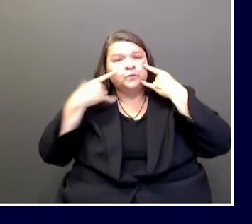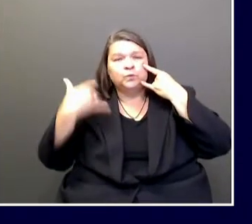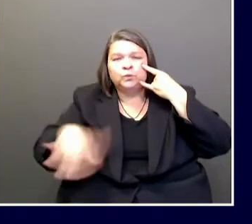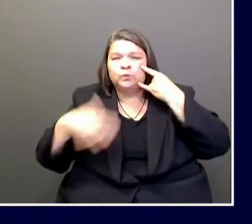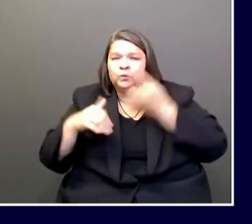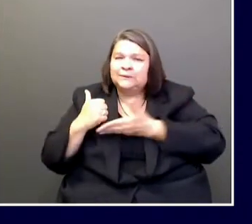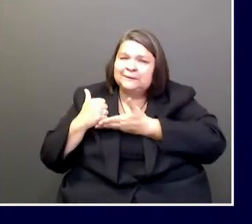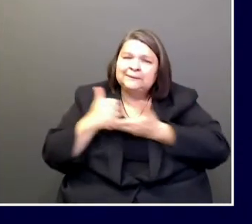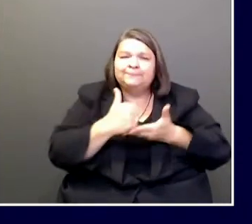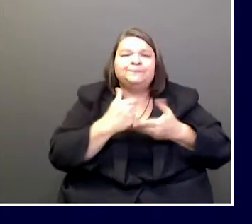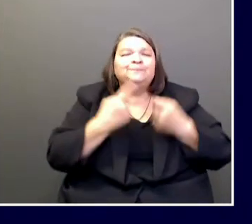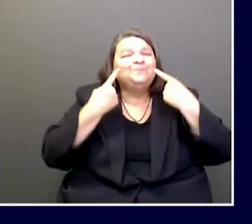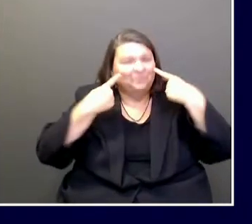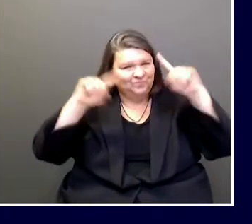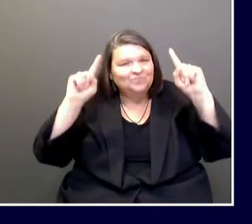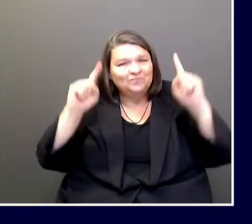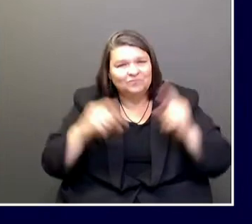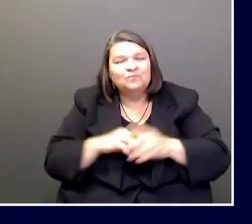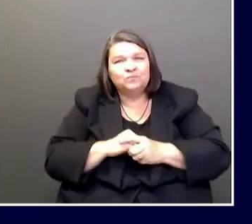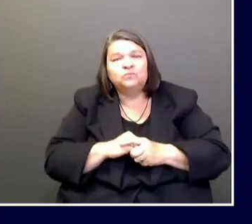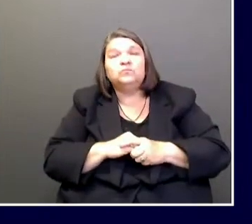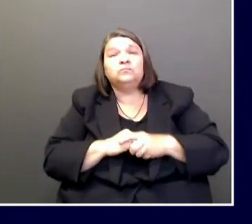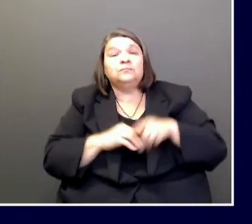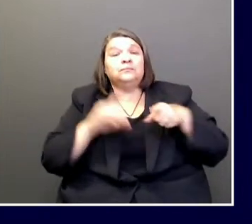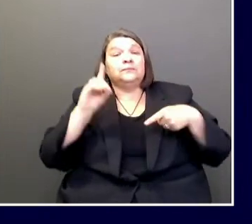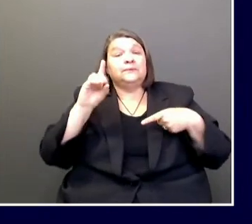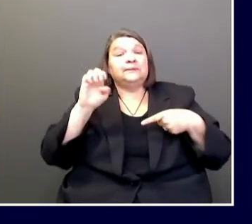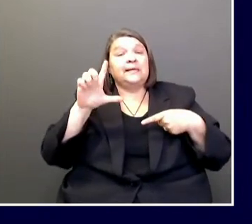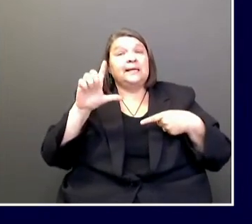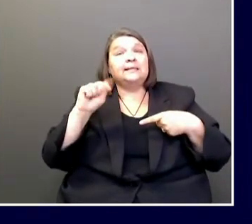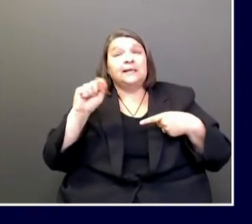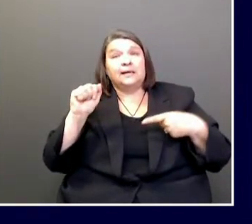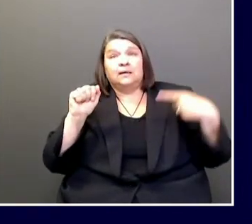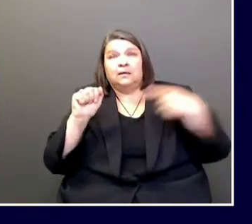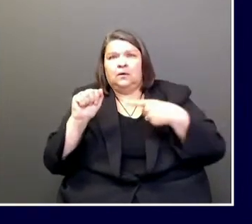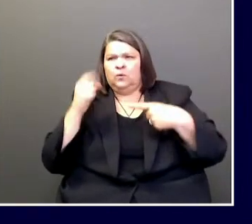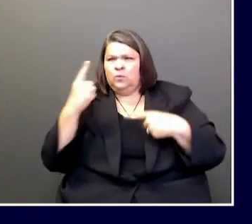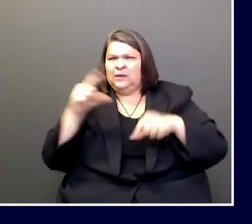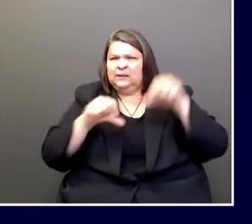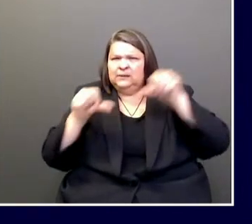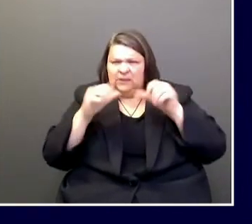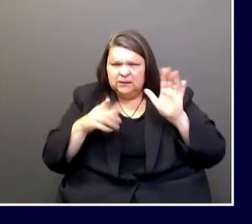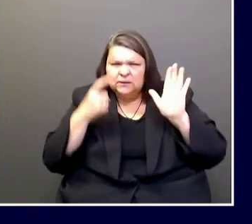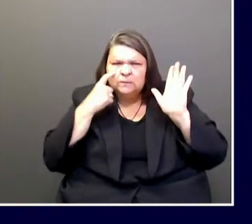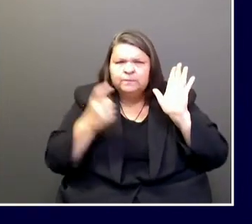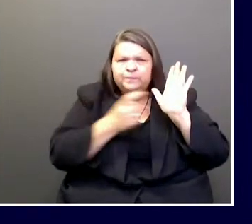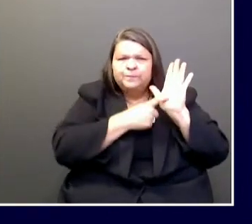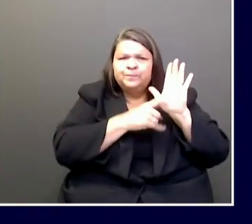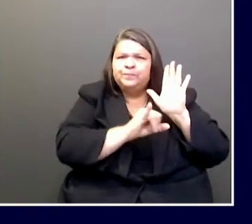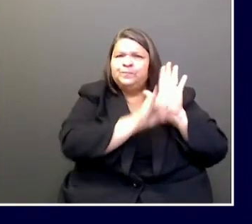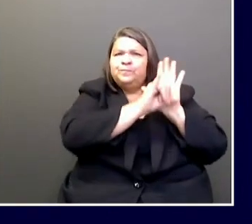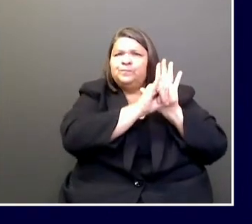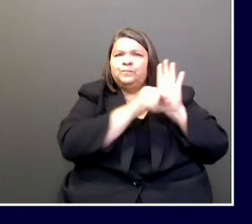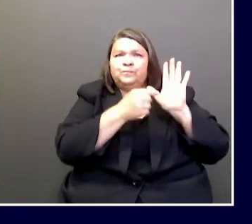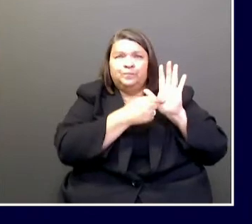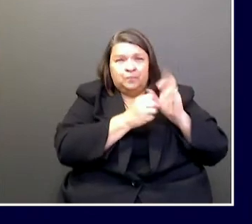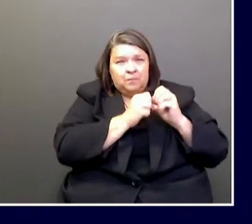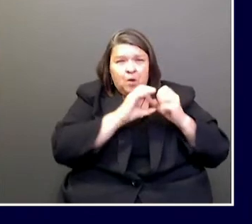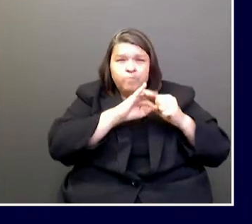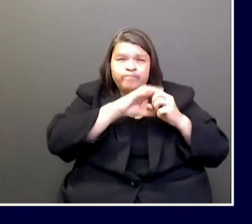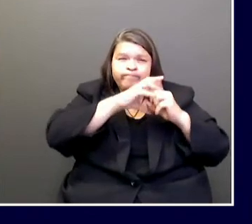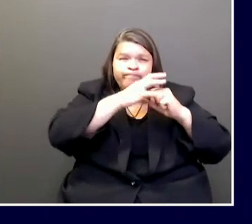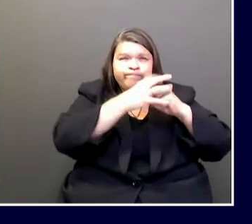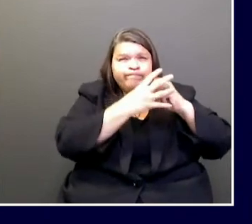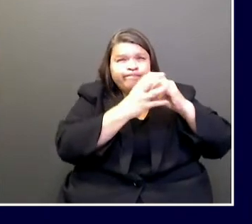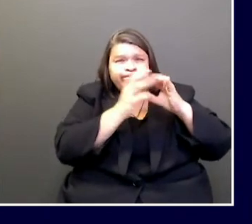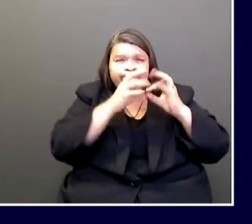rapidly multiply. And so someone might have more of the virus in their respiratory